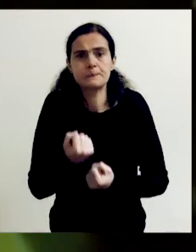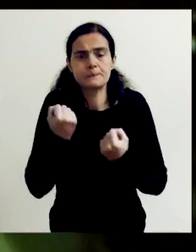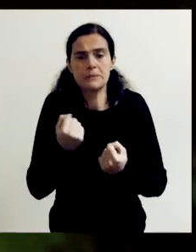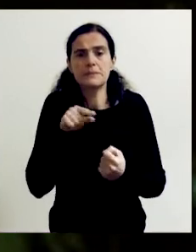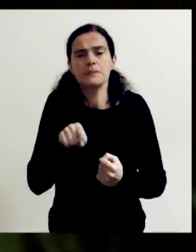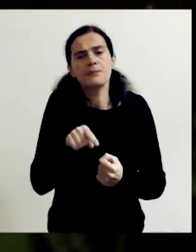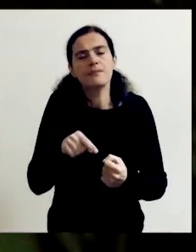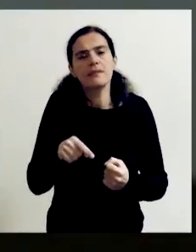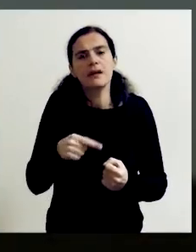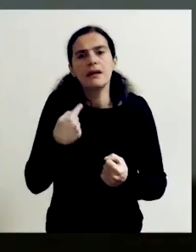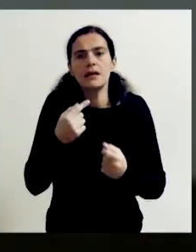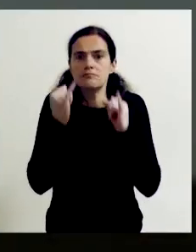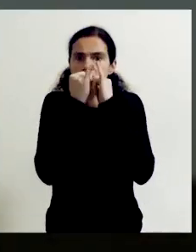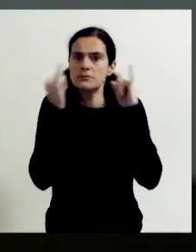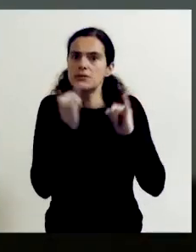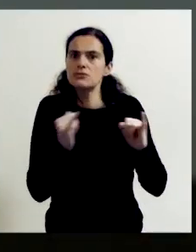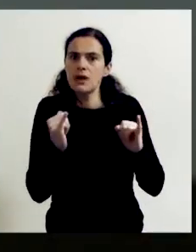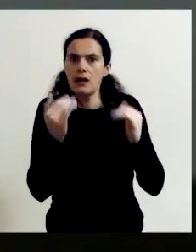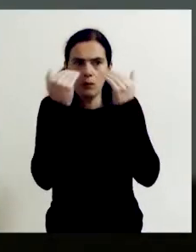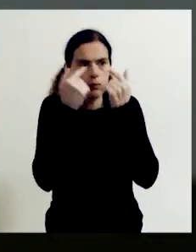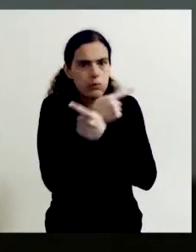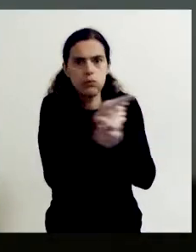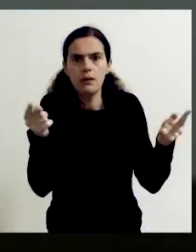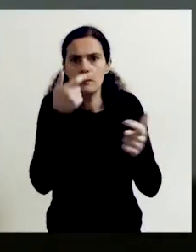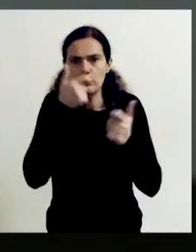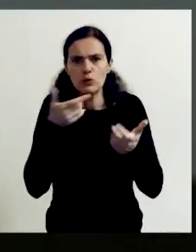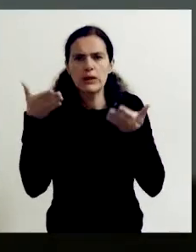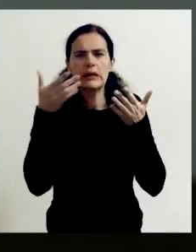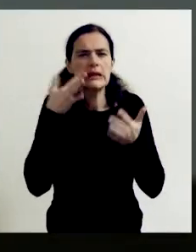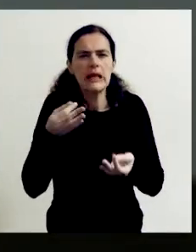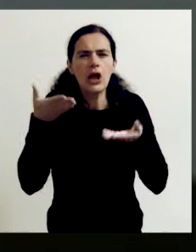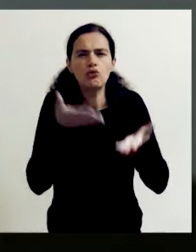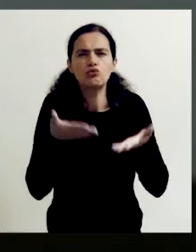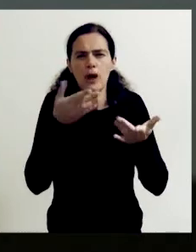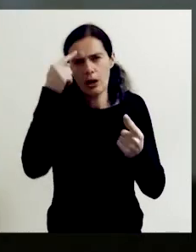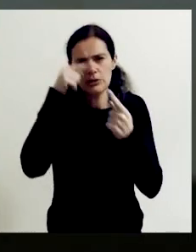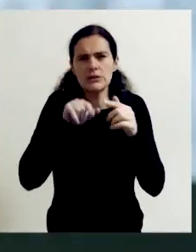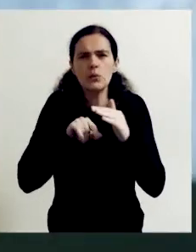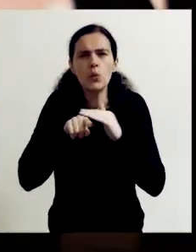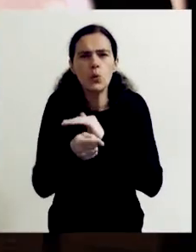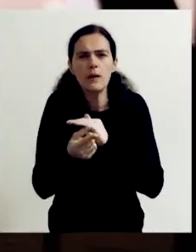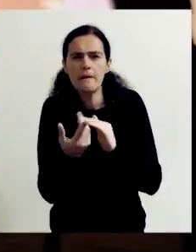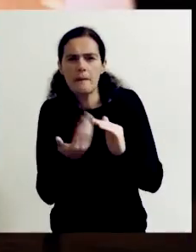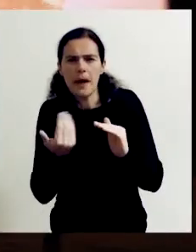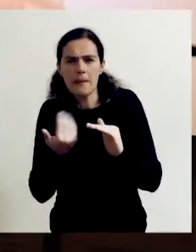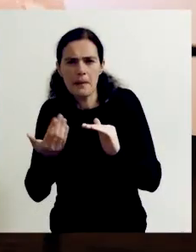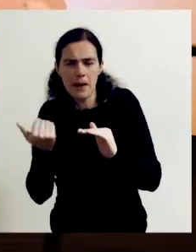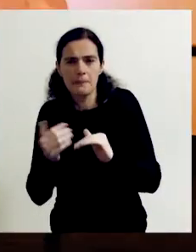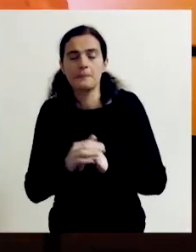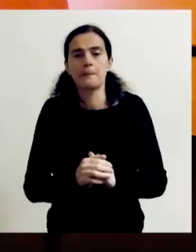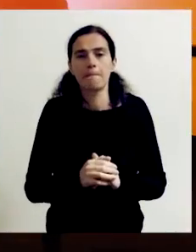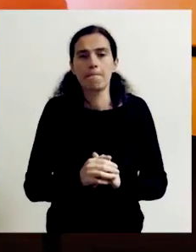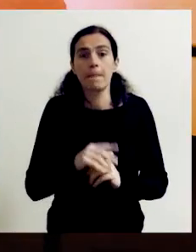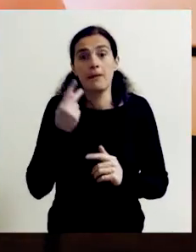and it took an incredible international effort to get them out of the